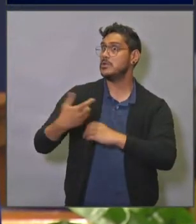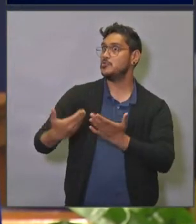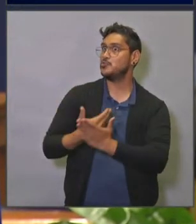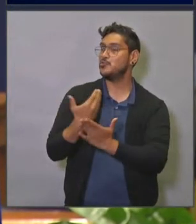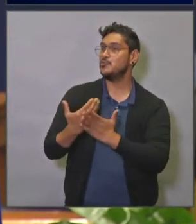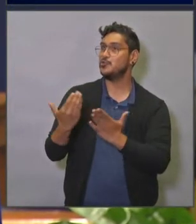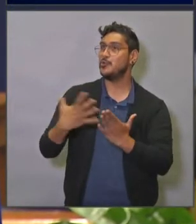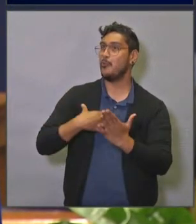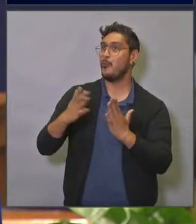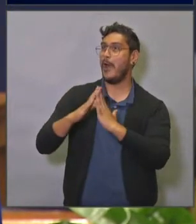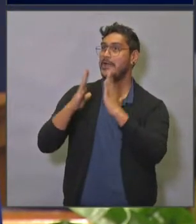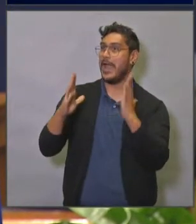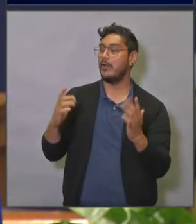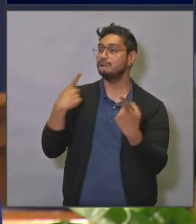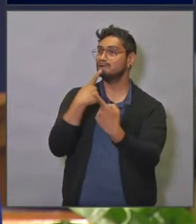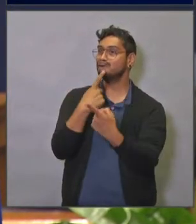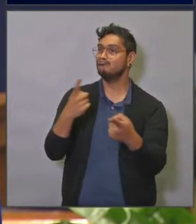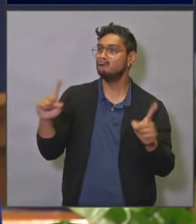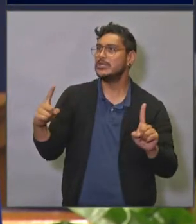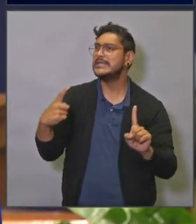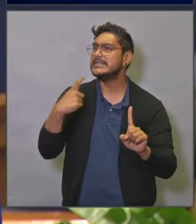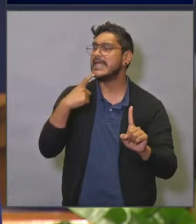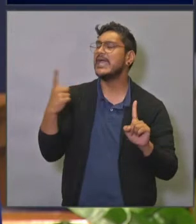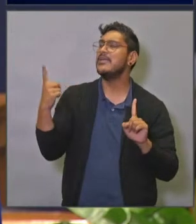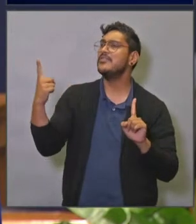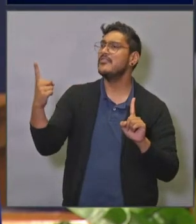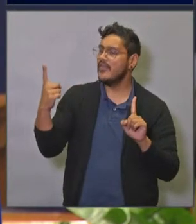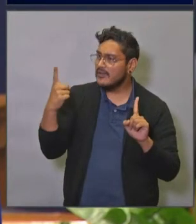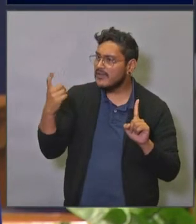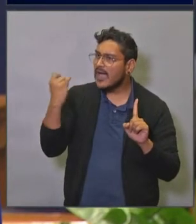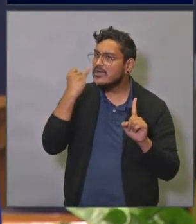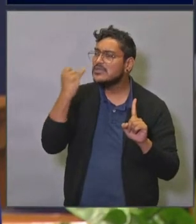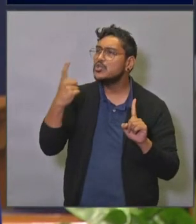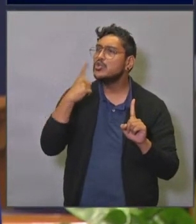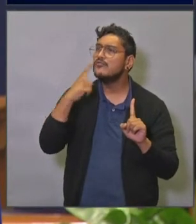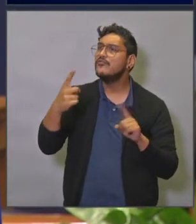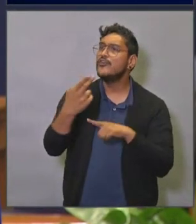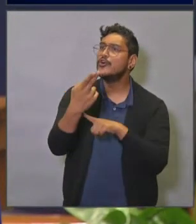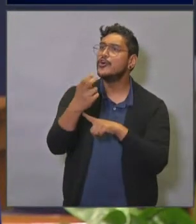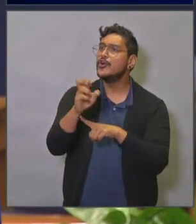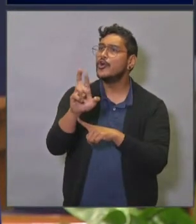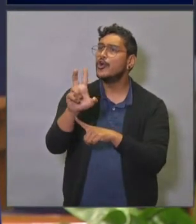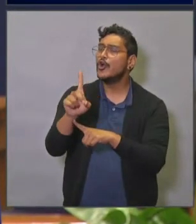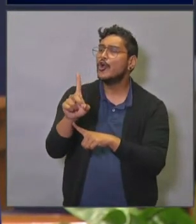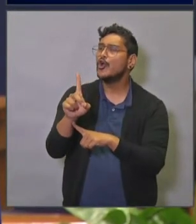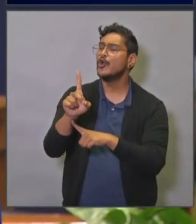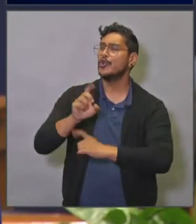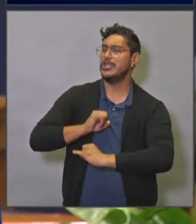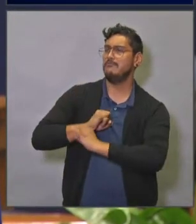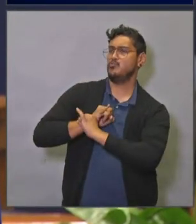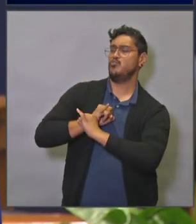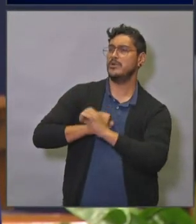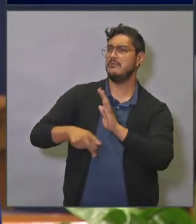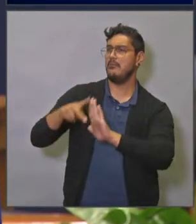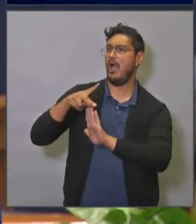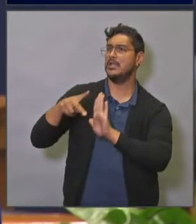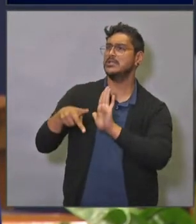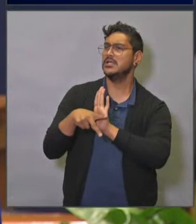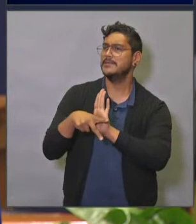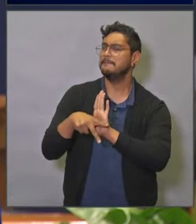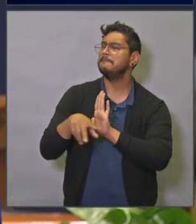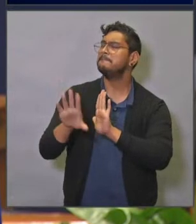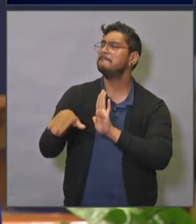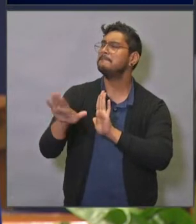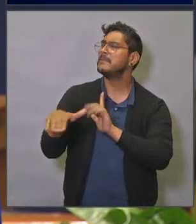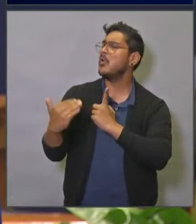health advisor has been pushing the idea of herd immunity policy. And I wondered if you can kind of remind us where